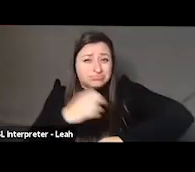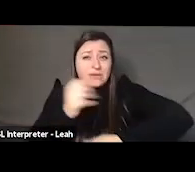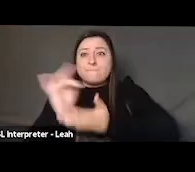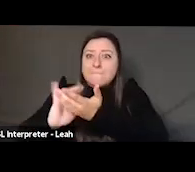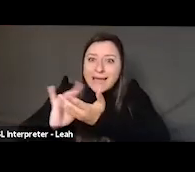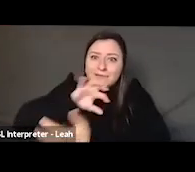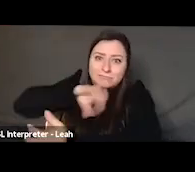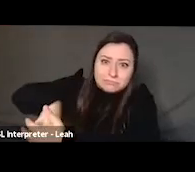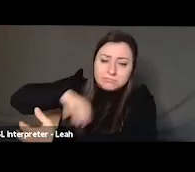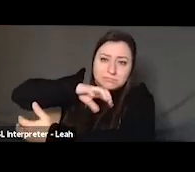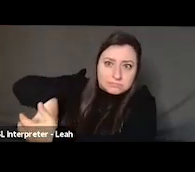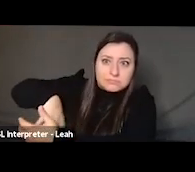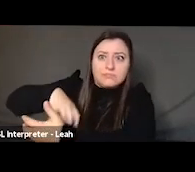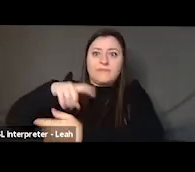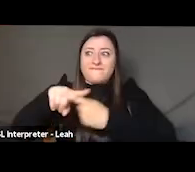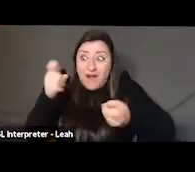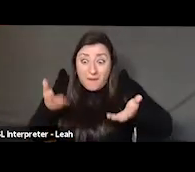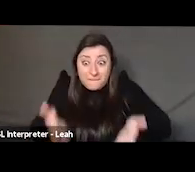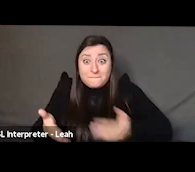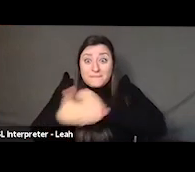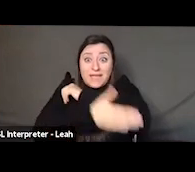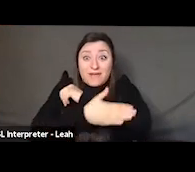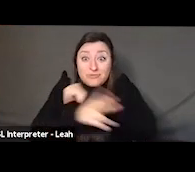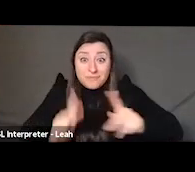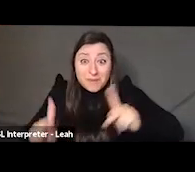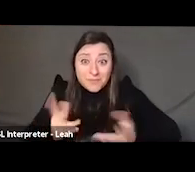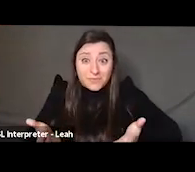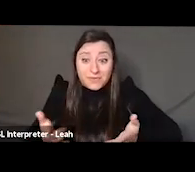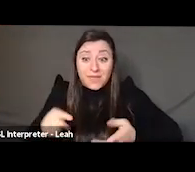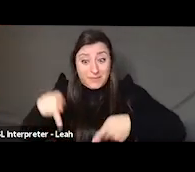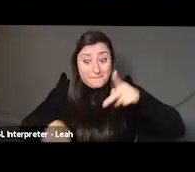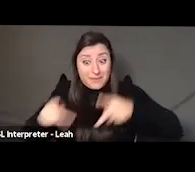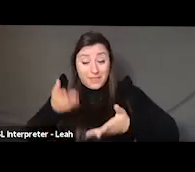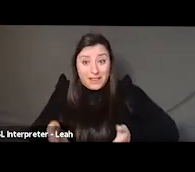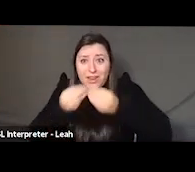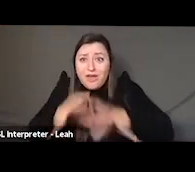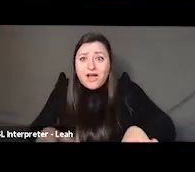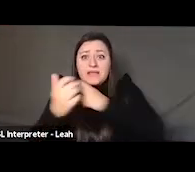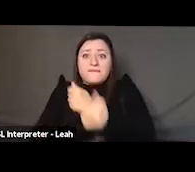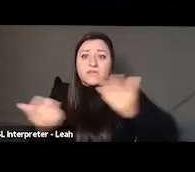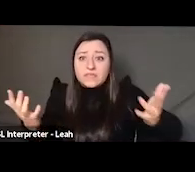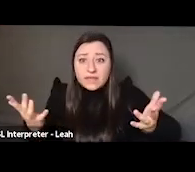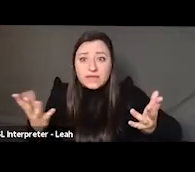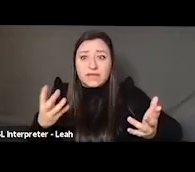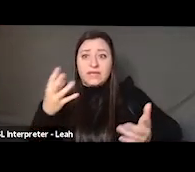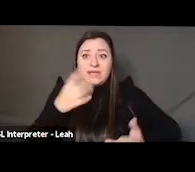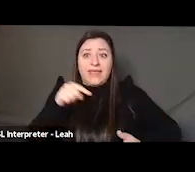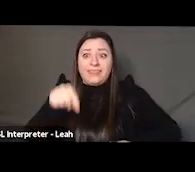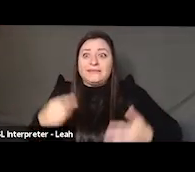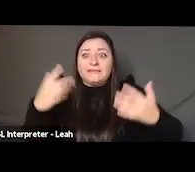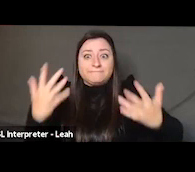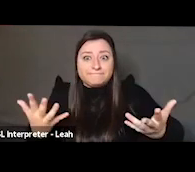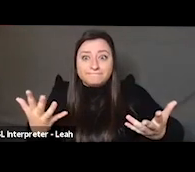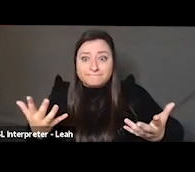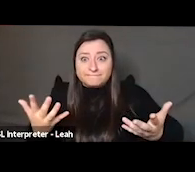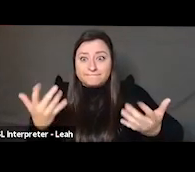medicine from the population, when you have a population that lost everything, and this led